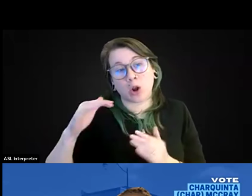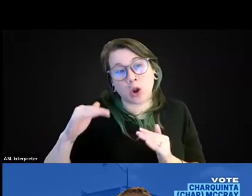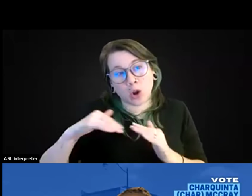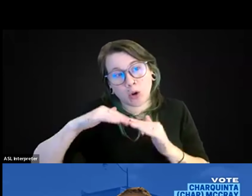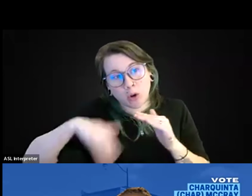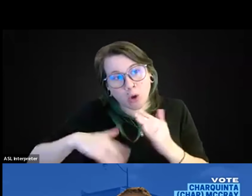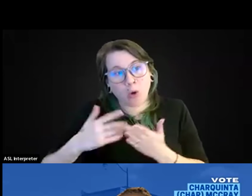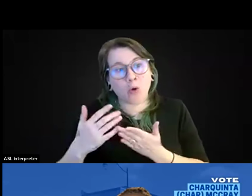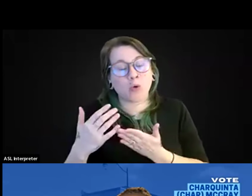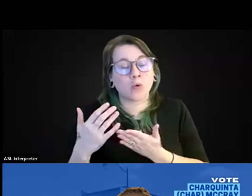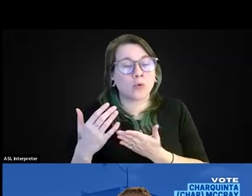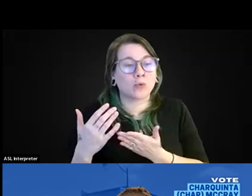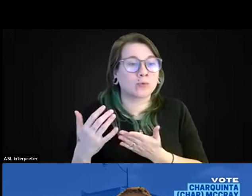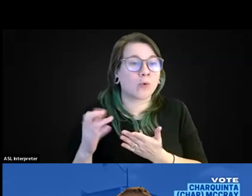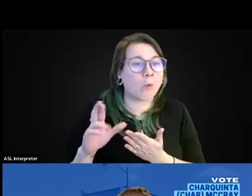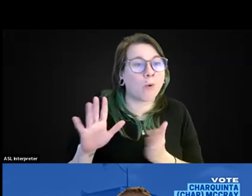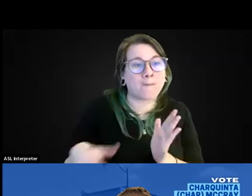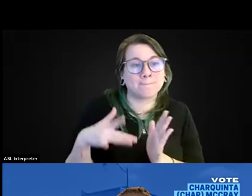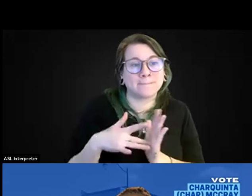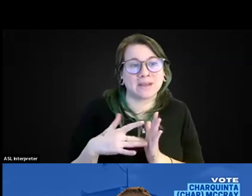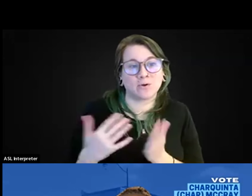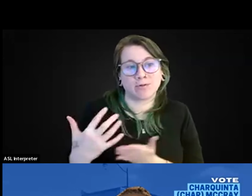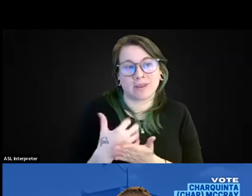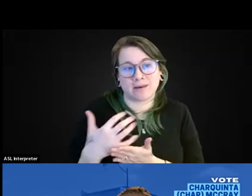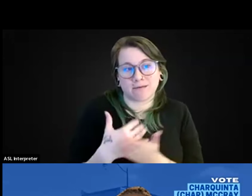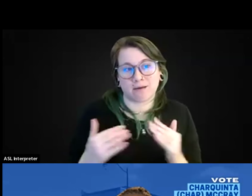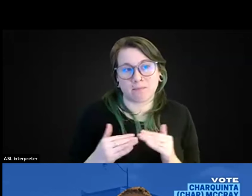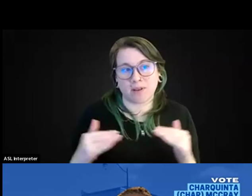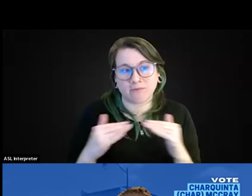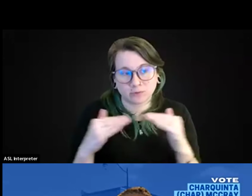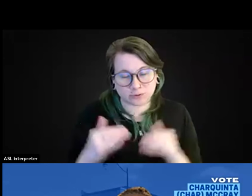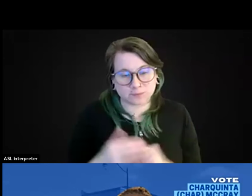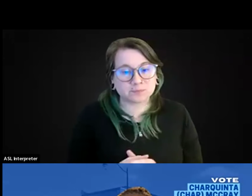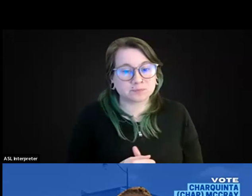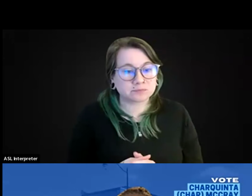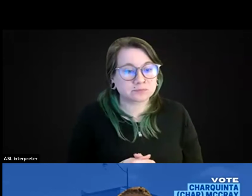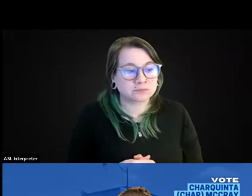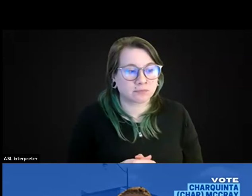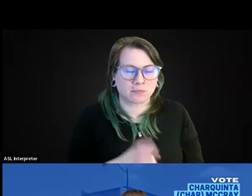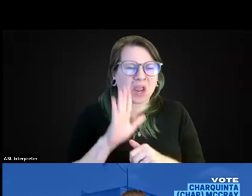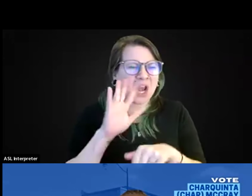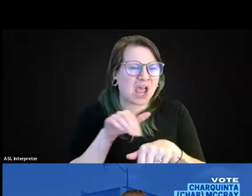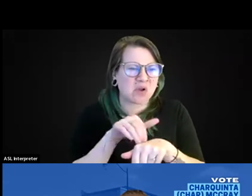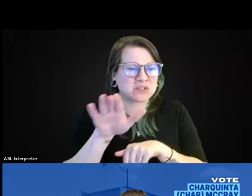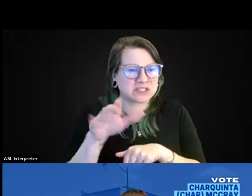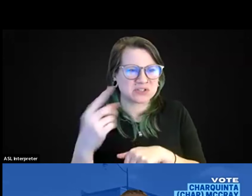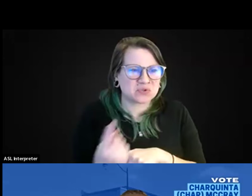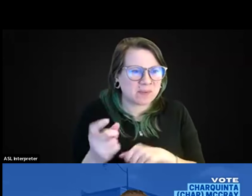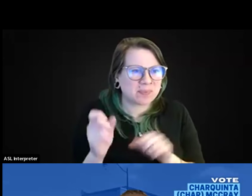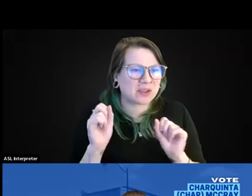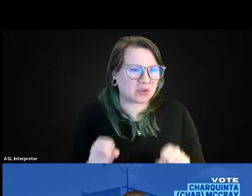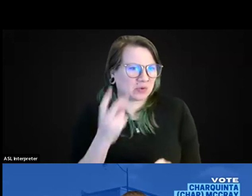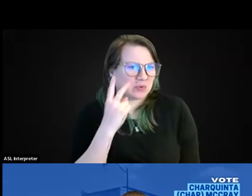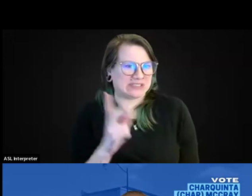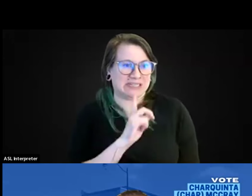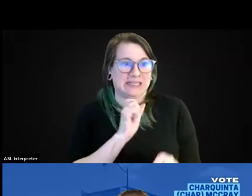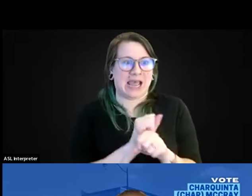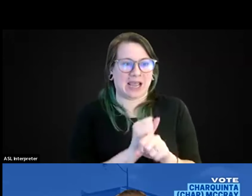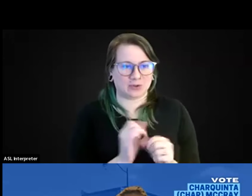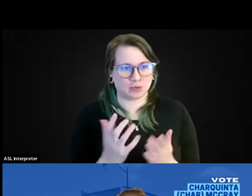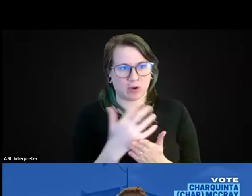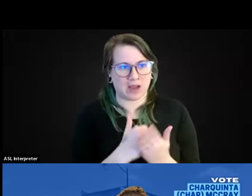or middle income levels. And I'll send you something so you can see what the actual income levels